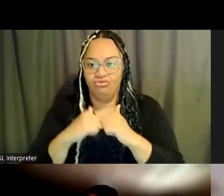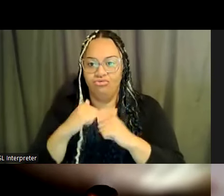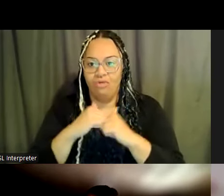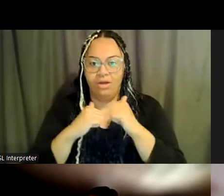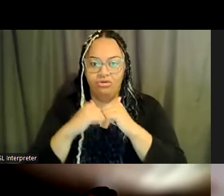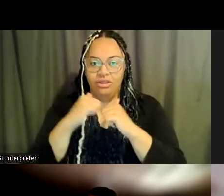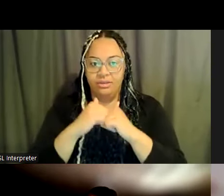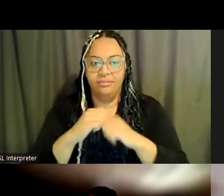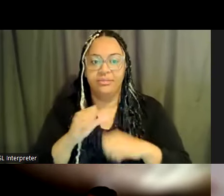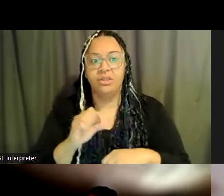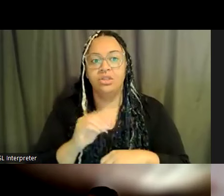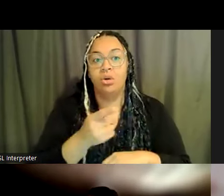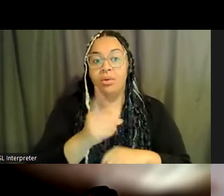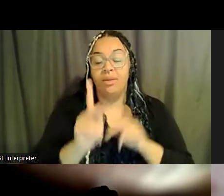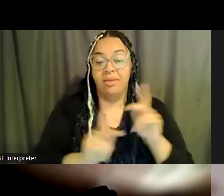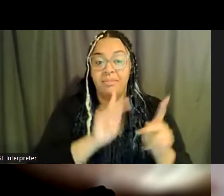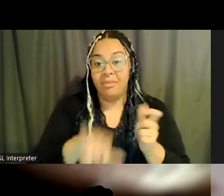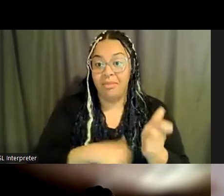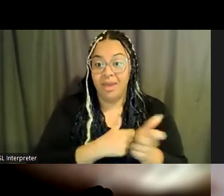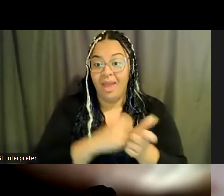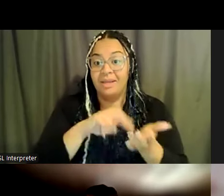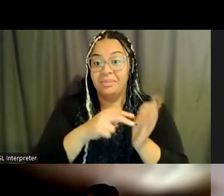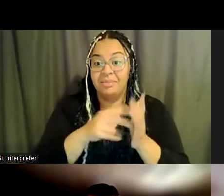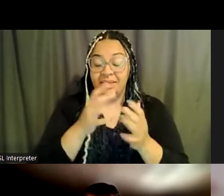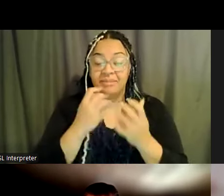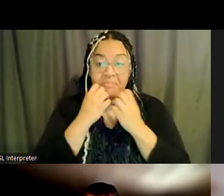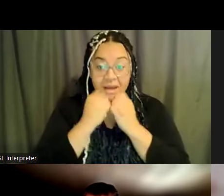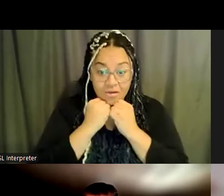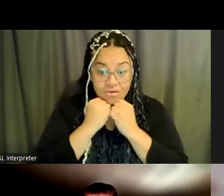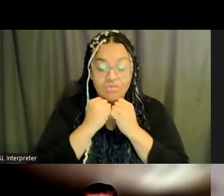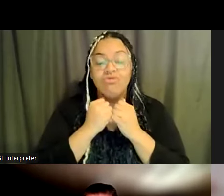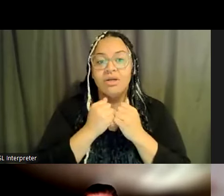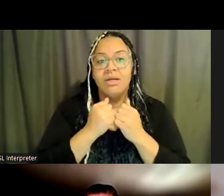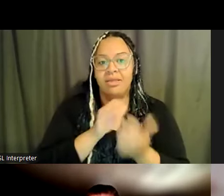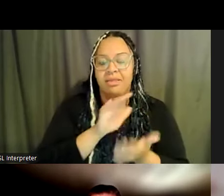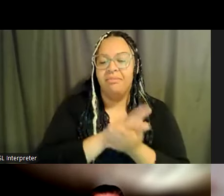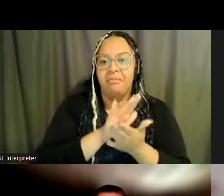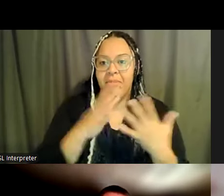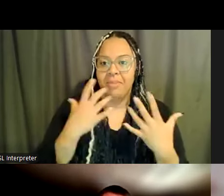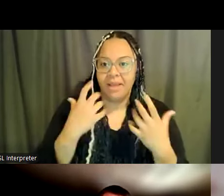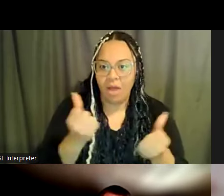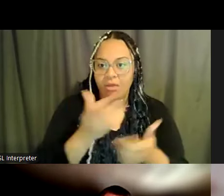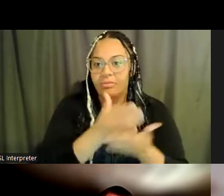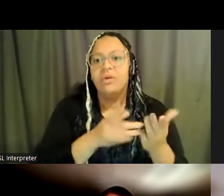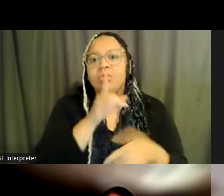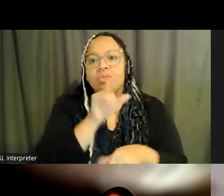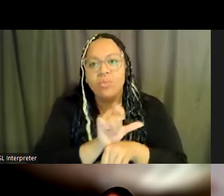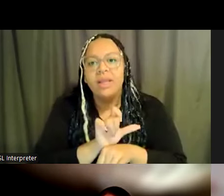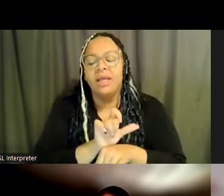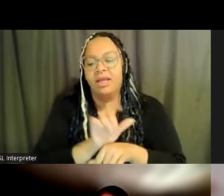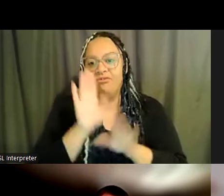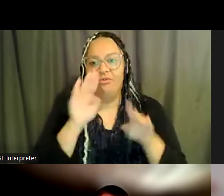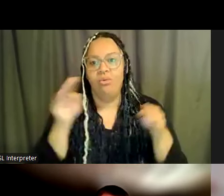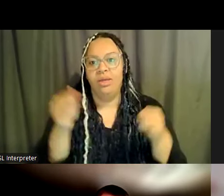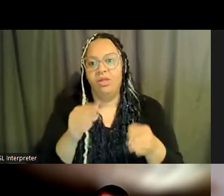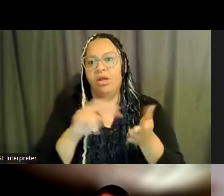Matter um, effort and the School of Public Health at Harvard with really bringing means safety to the forefront.